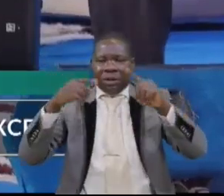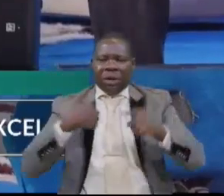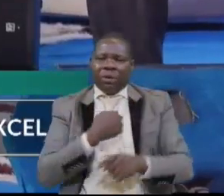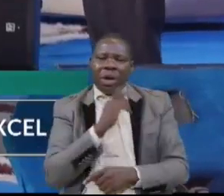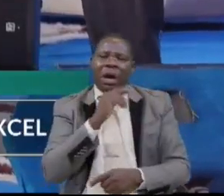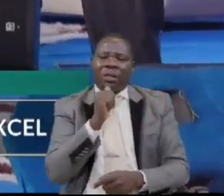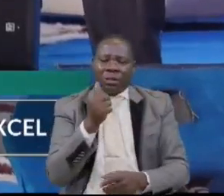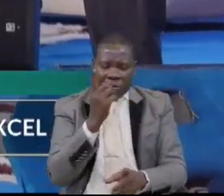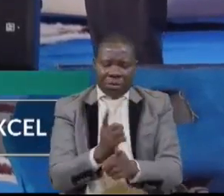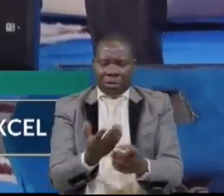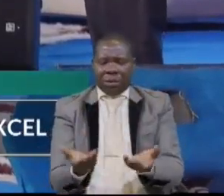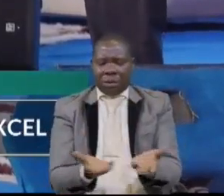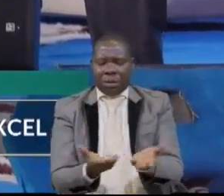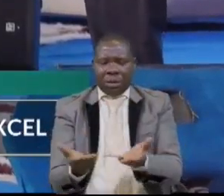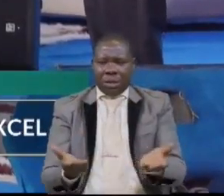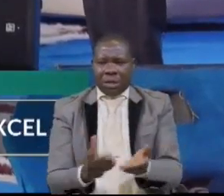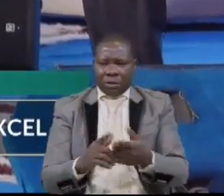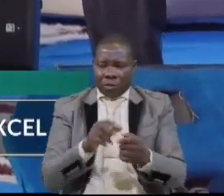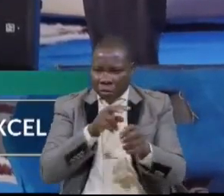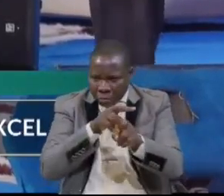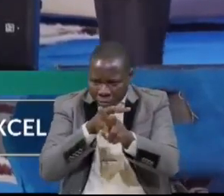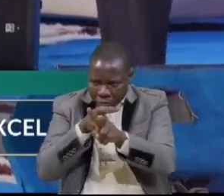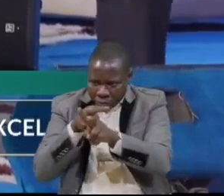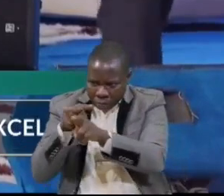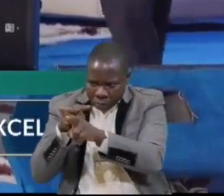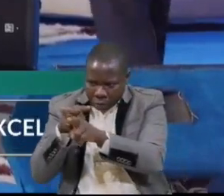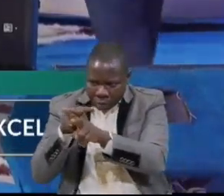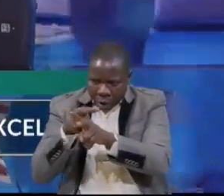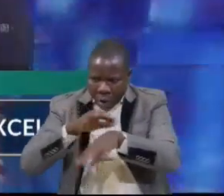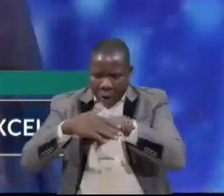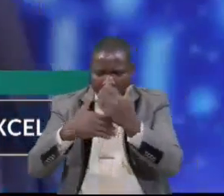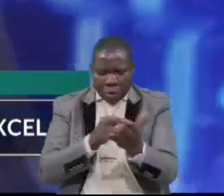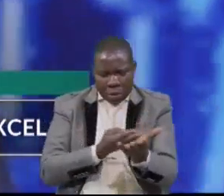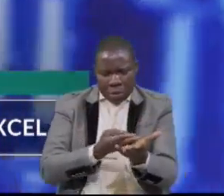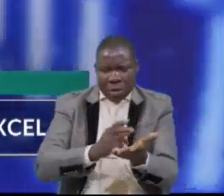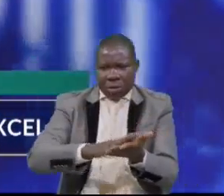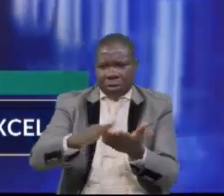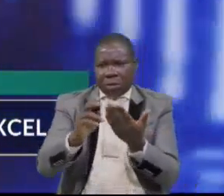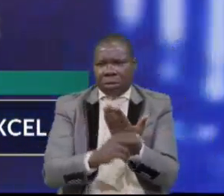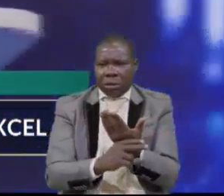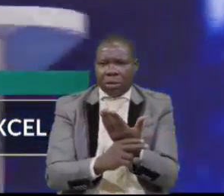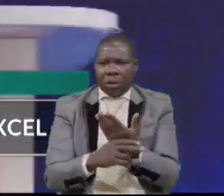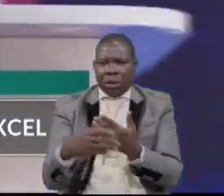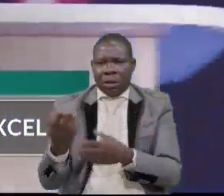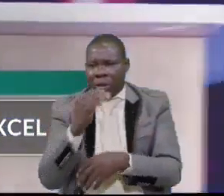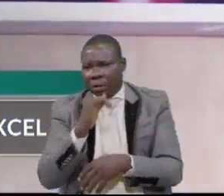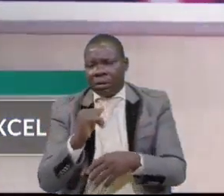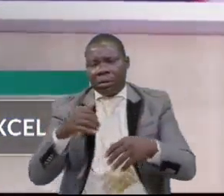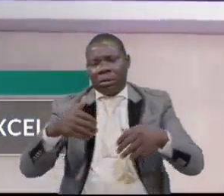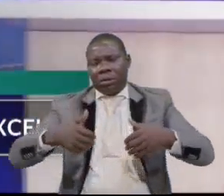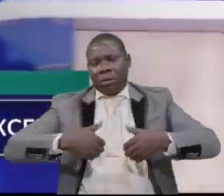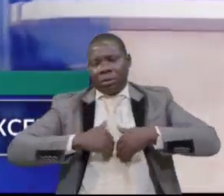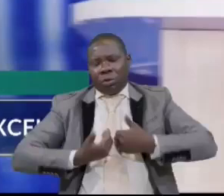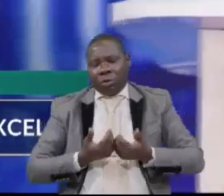know to just observe all righteousness there is say youth impact and it